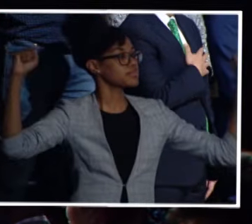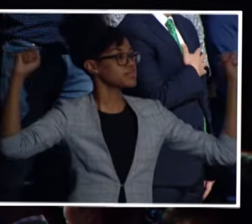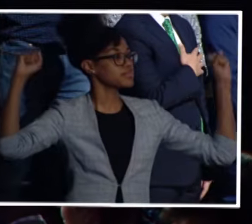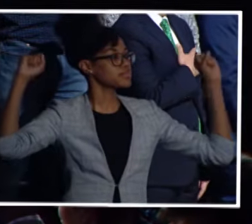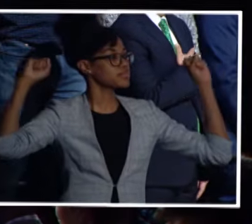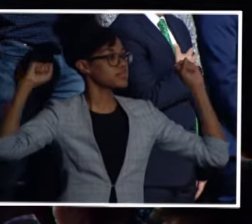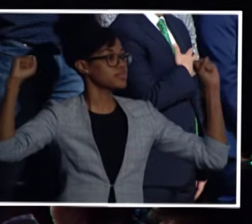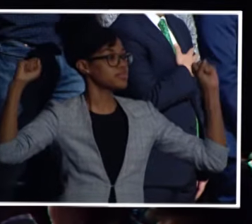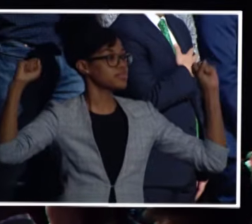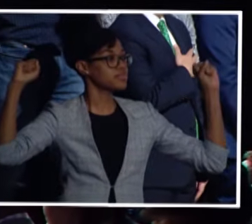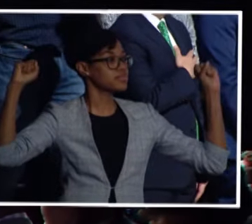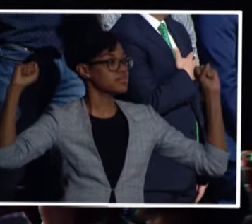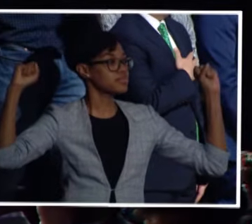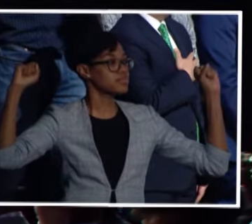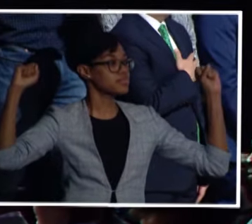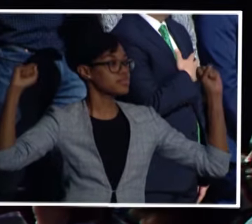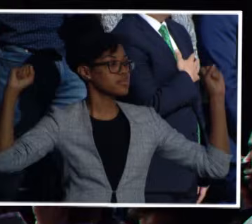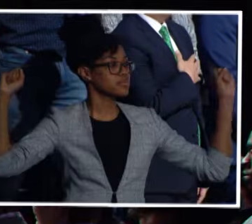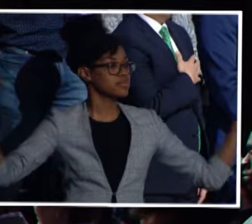free